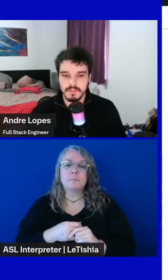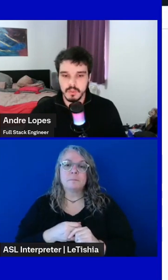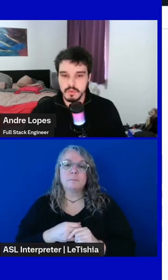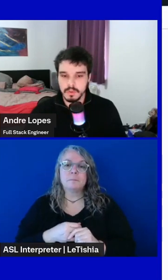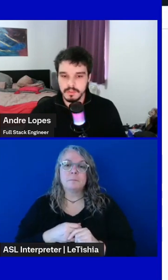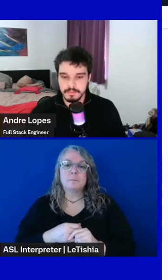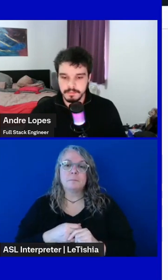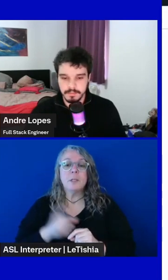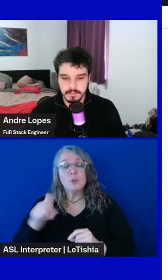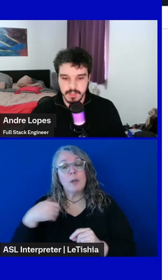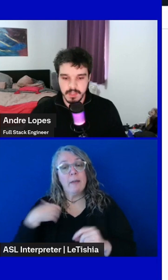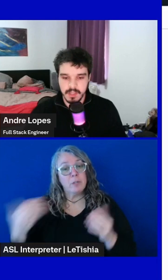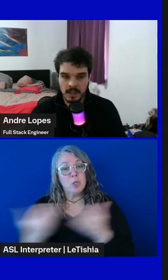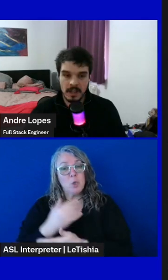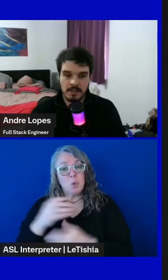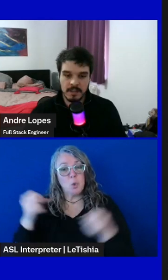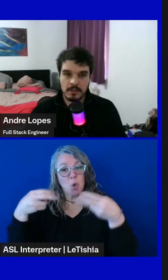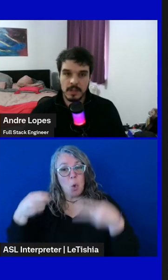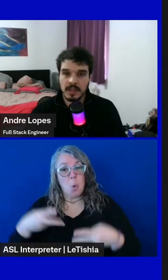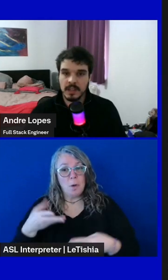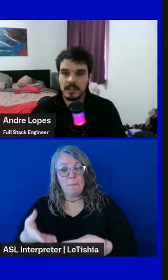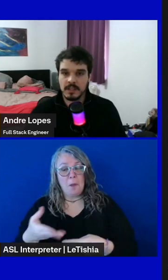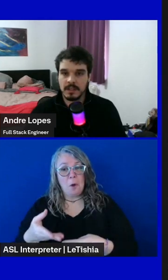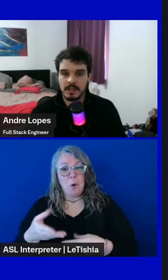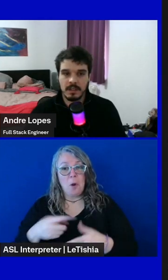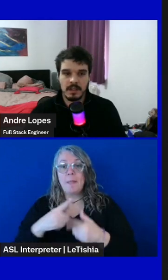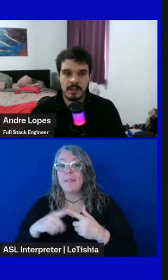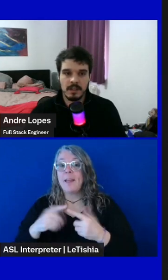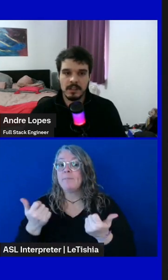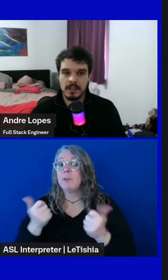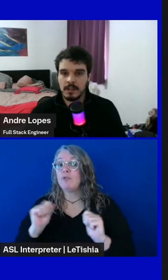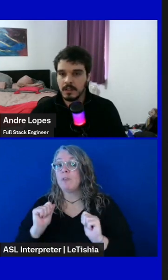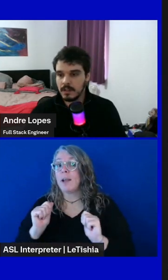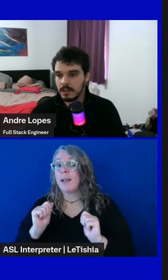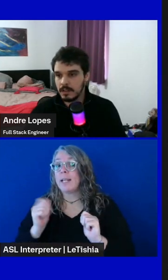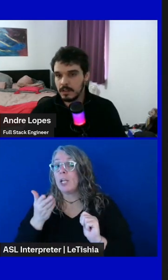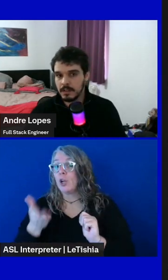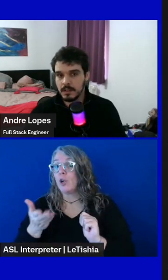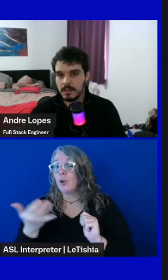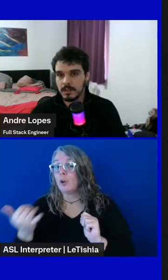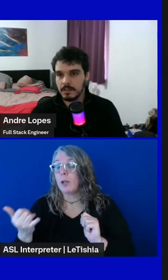I should have the new code. And if I try it here now,